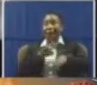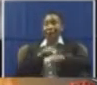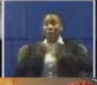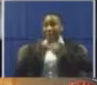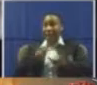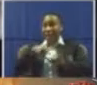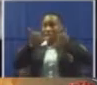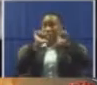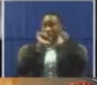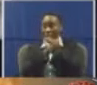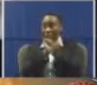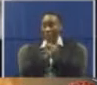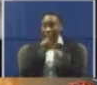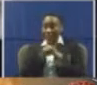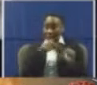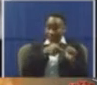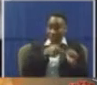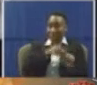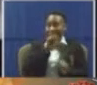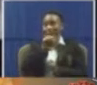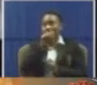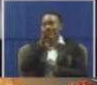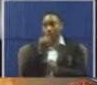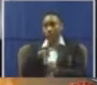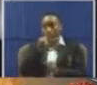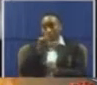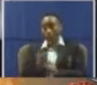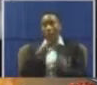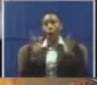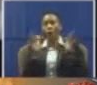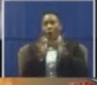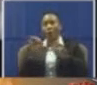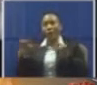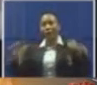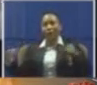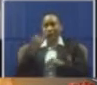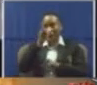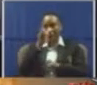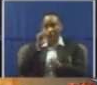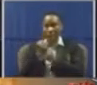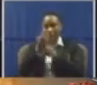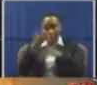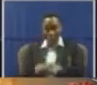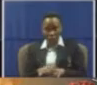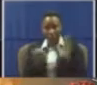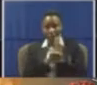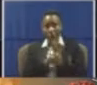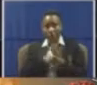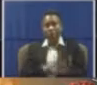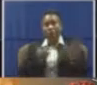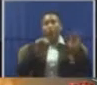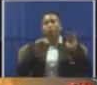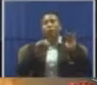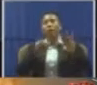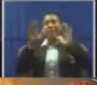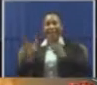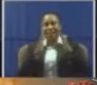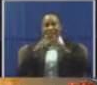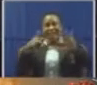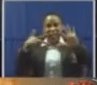samples connect them to other crimes. Clause 2B focuses on convicted Section 8 offenders